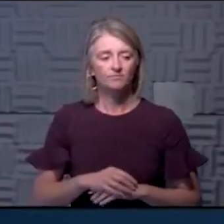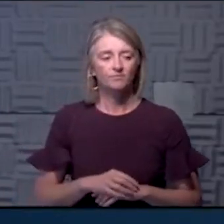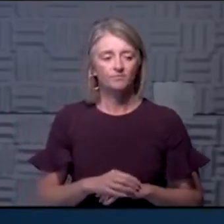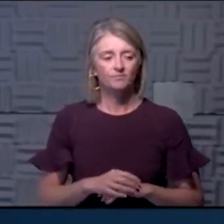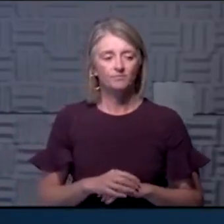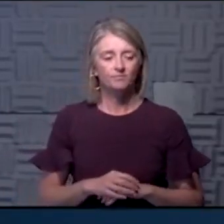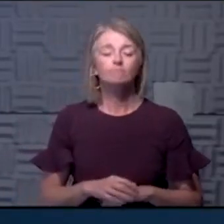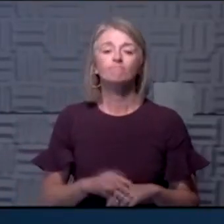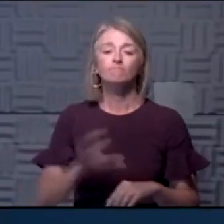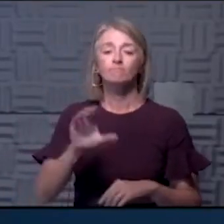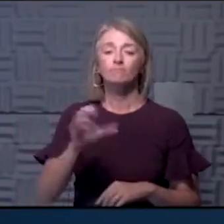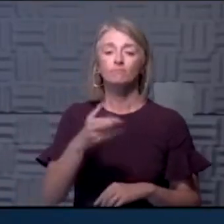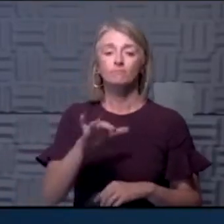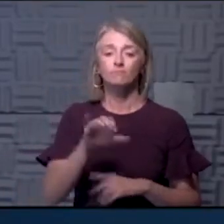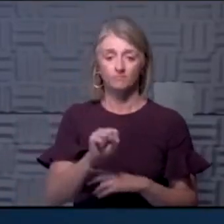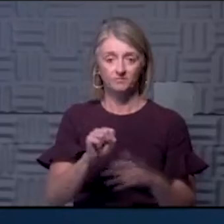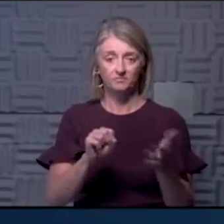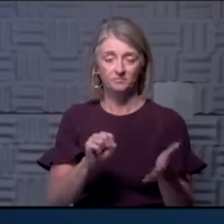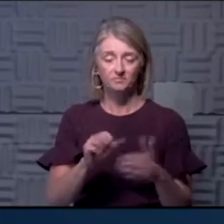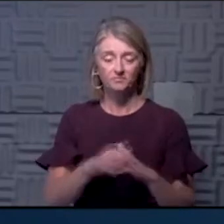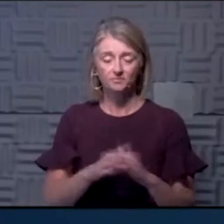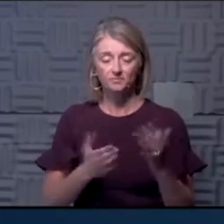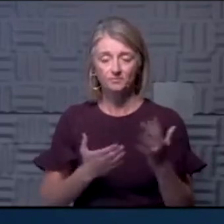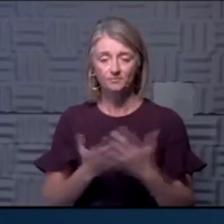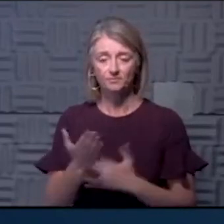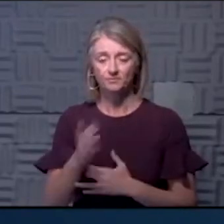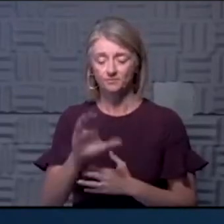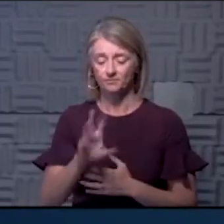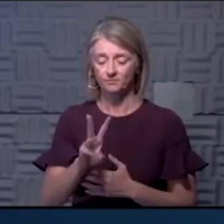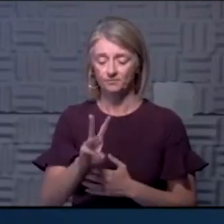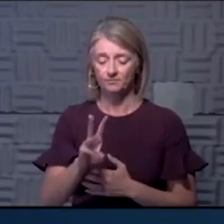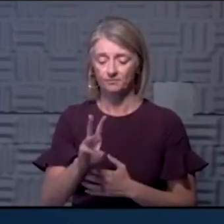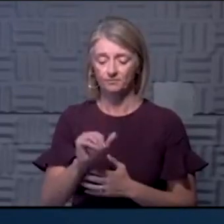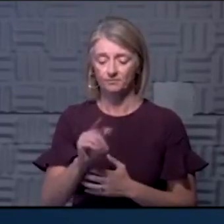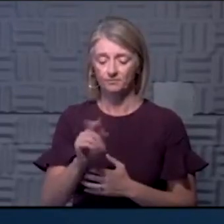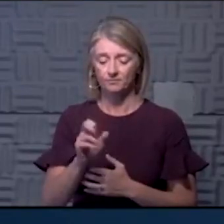So the campus, through the Watkins physicians and